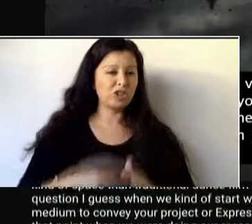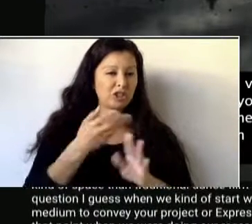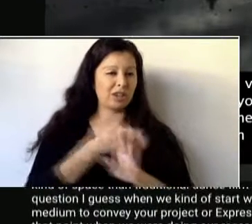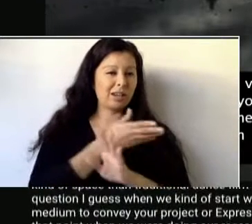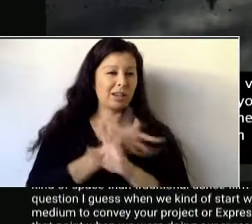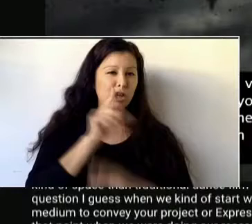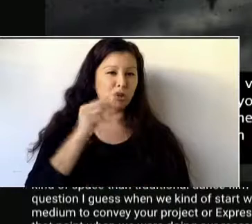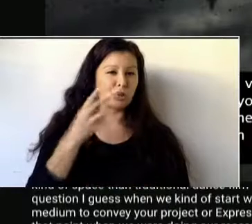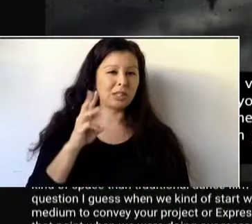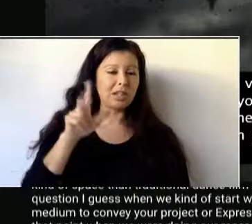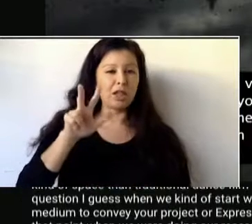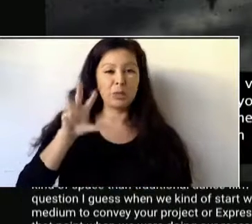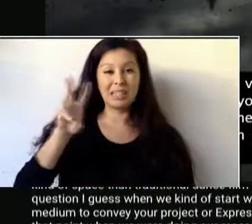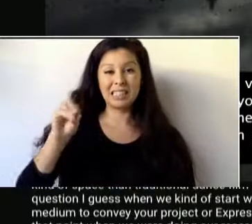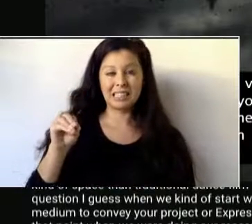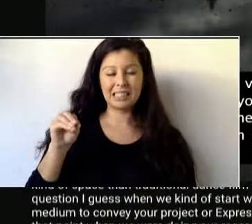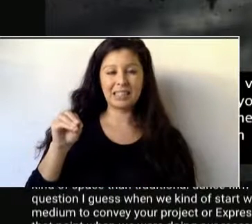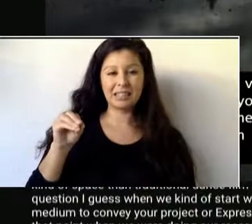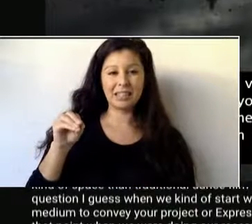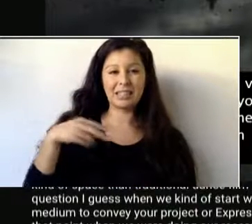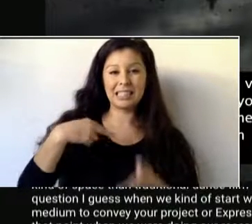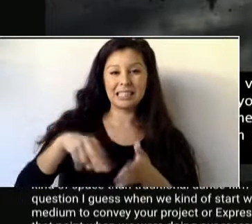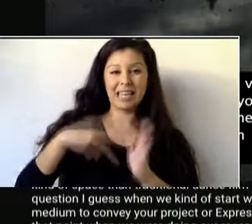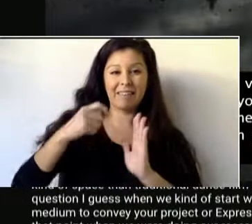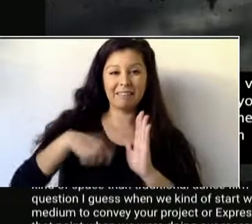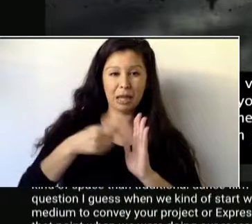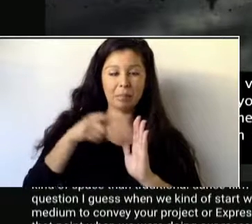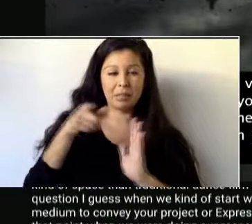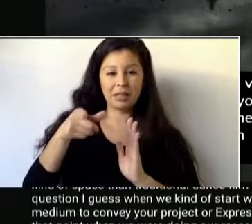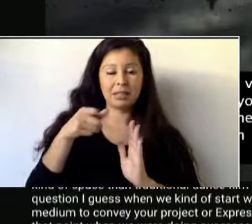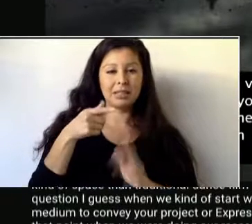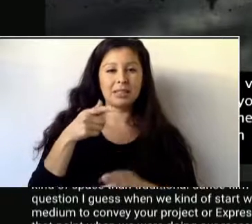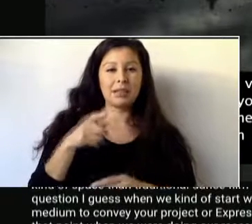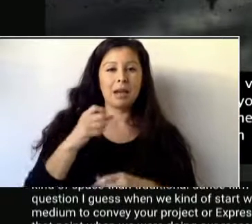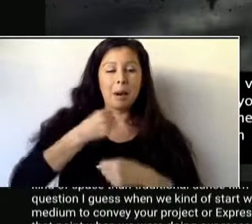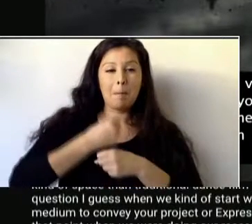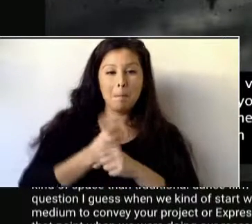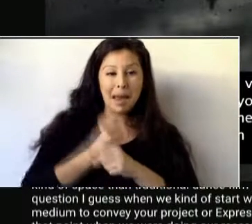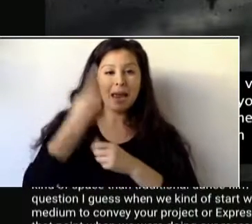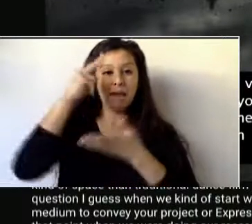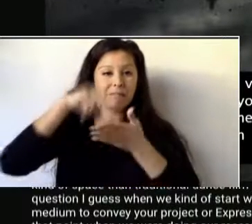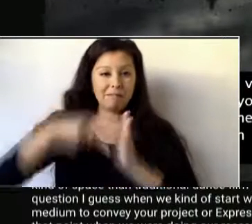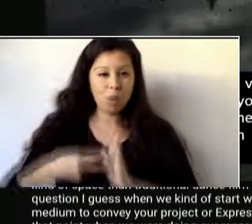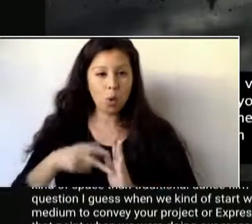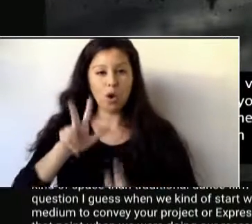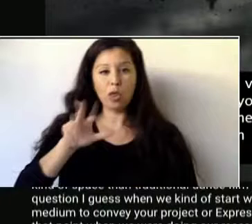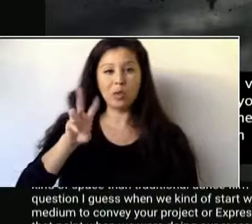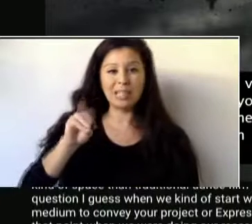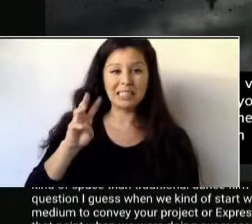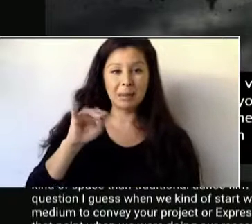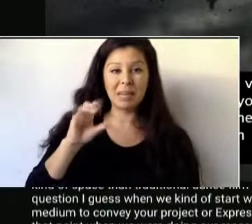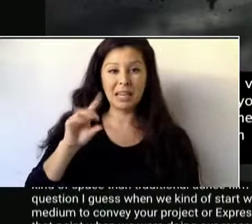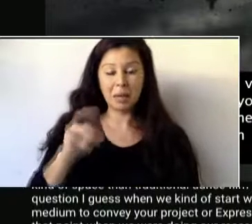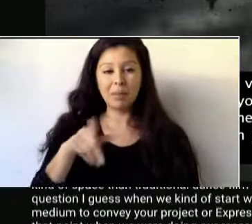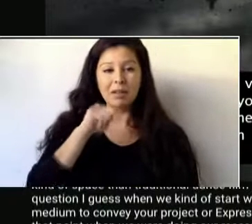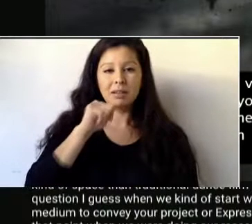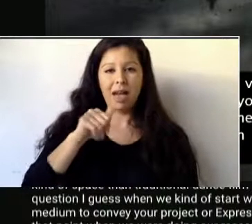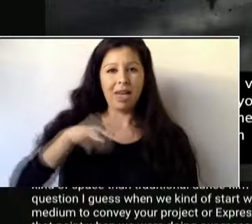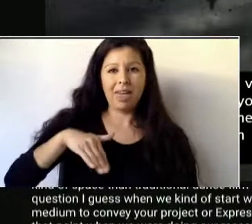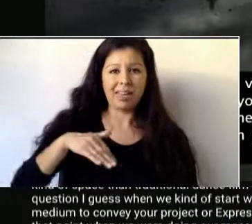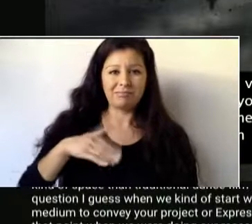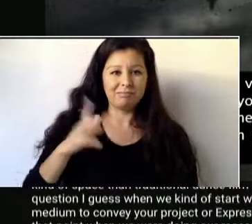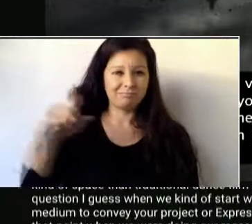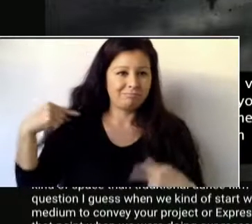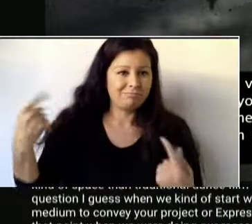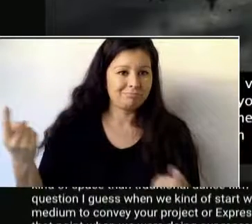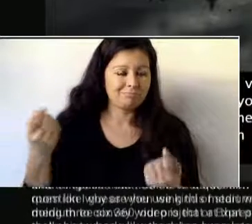2016, a 360 dance film that is made for the 360 medium has not really been made. Like, there has